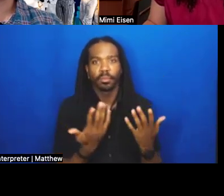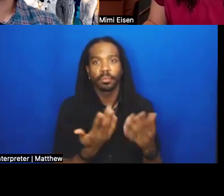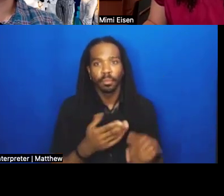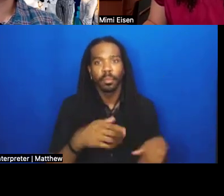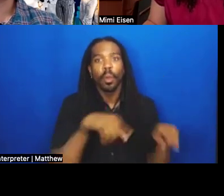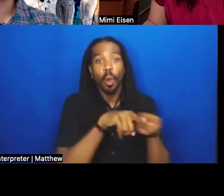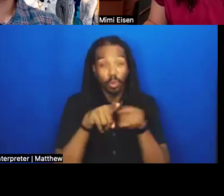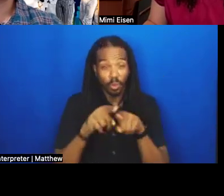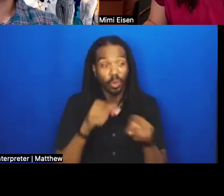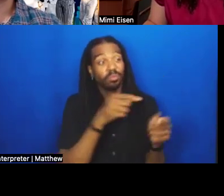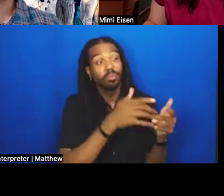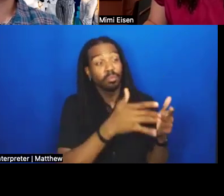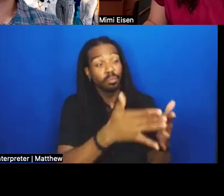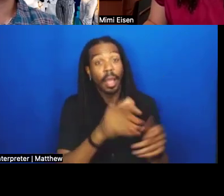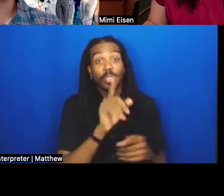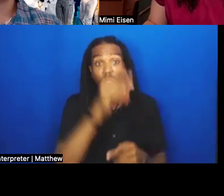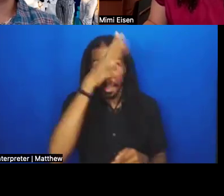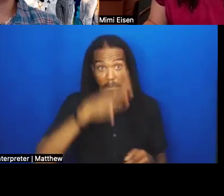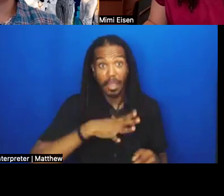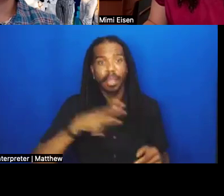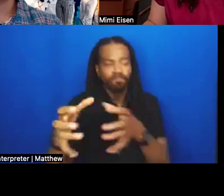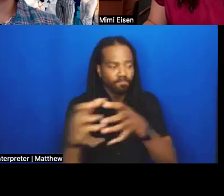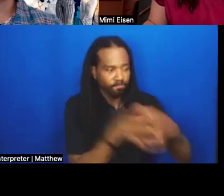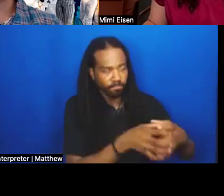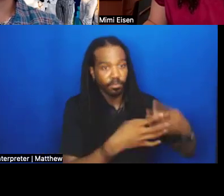vignette around class struggle in the war.